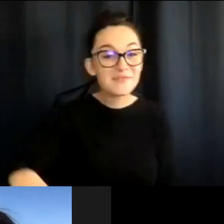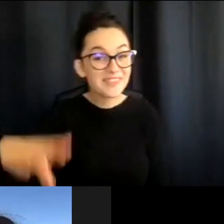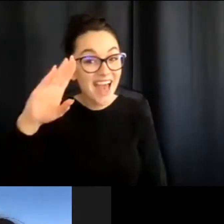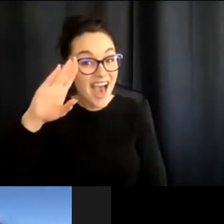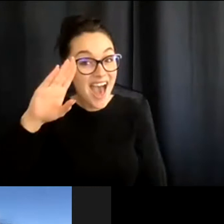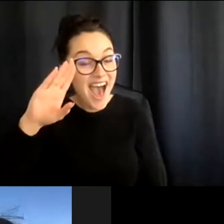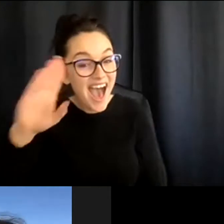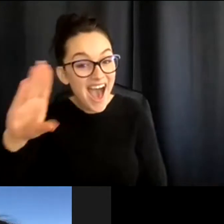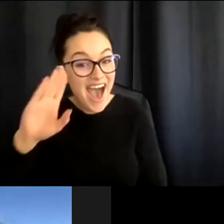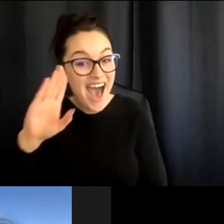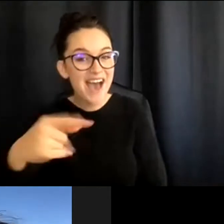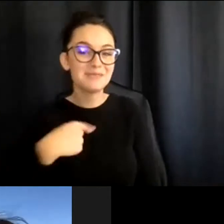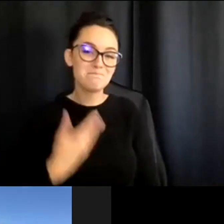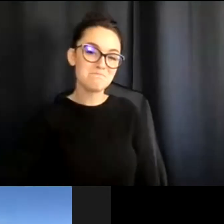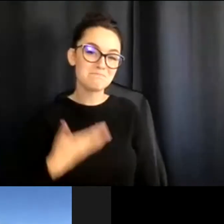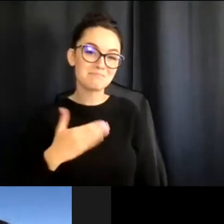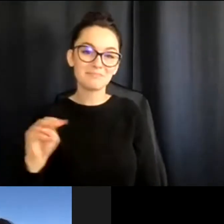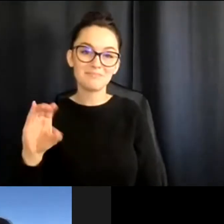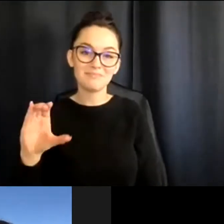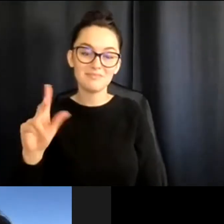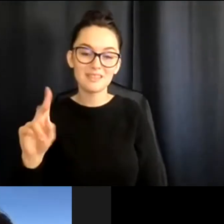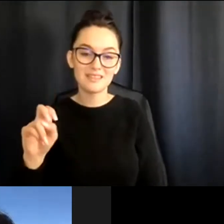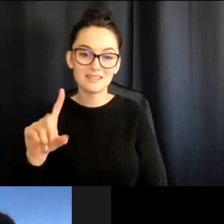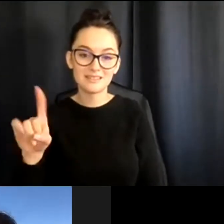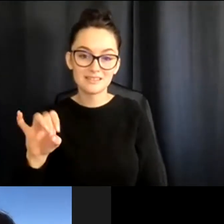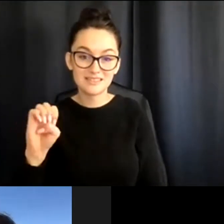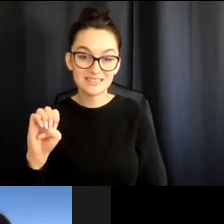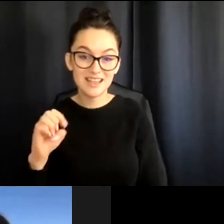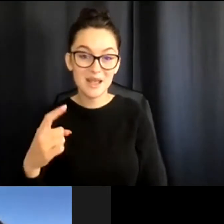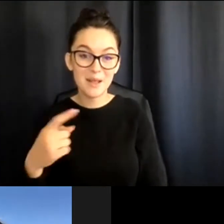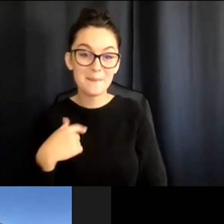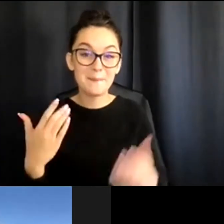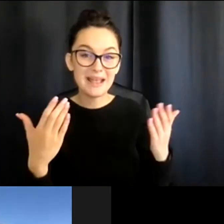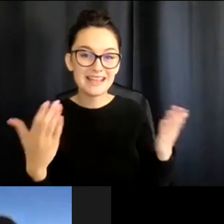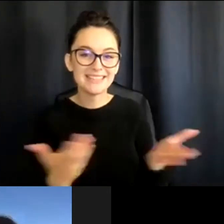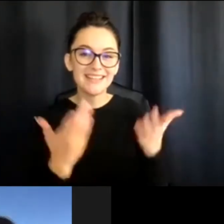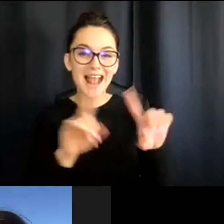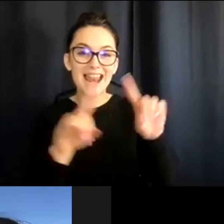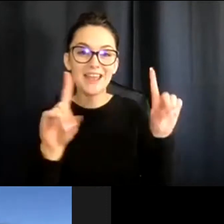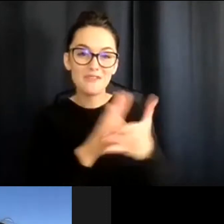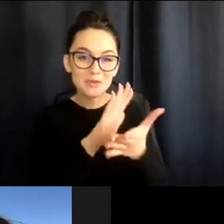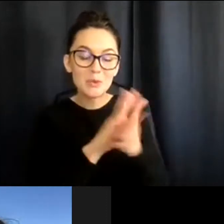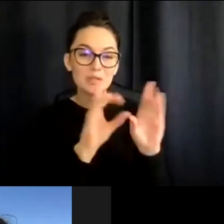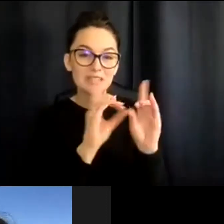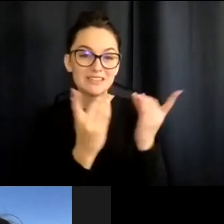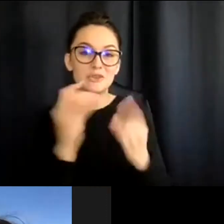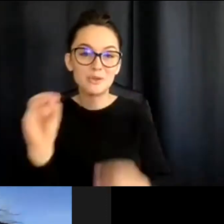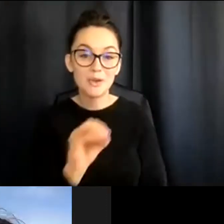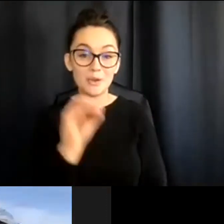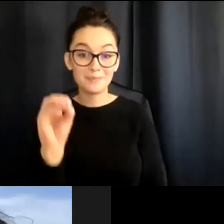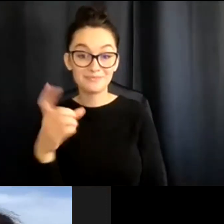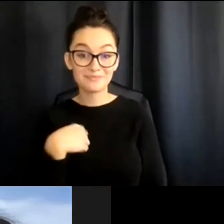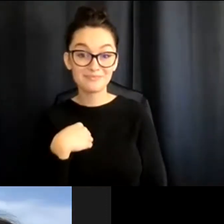So I'm Miss Mackenzie, K-12 District Teacher Librarian for Sayusla School District in Florence, Oregon. And today I am